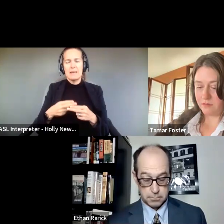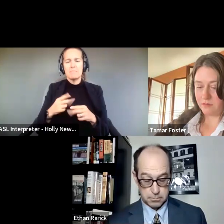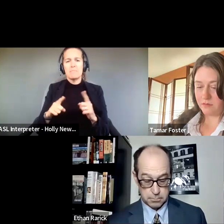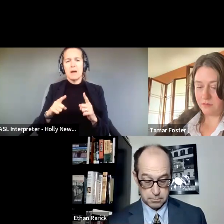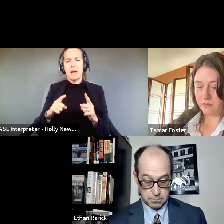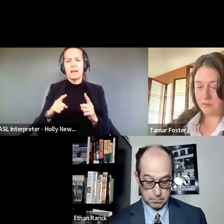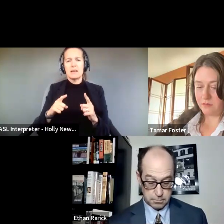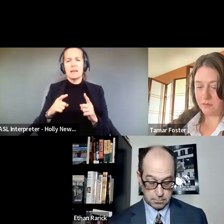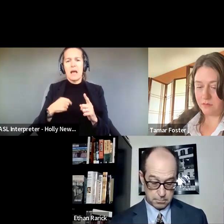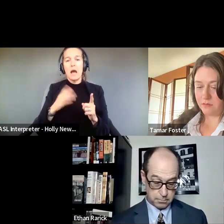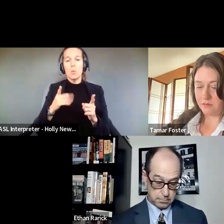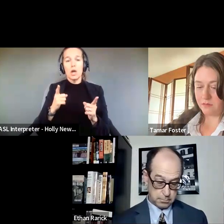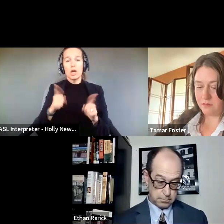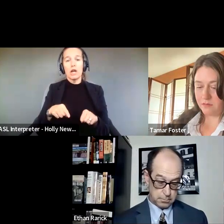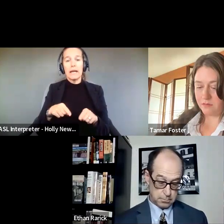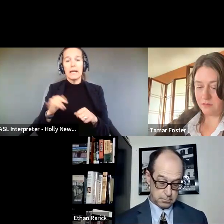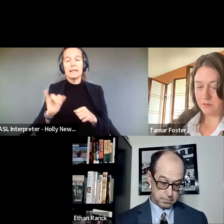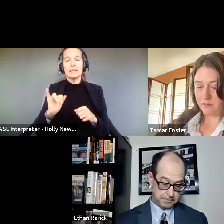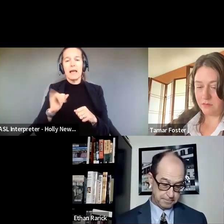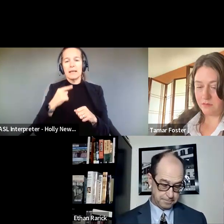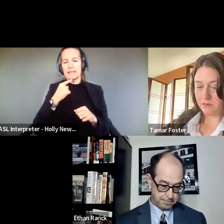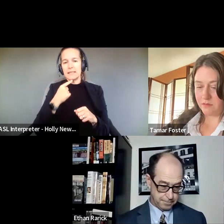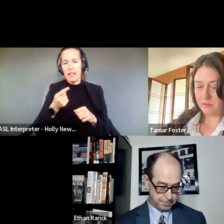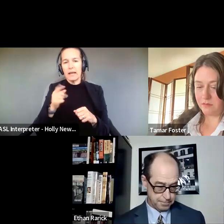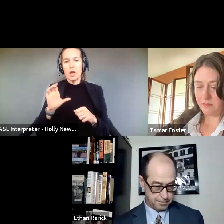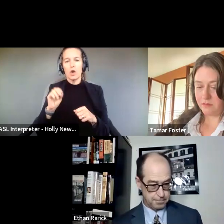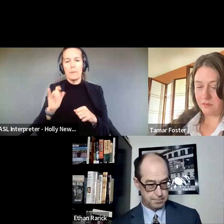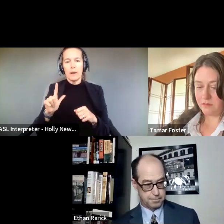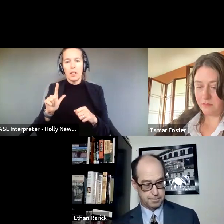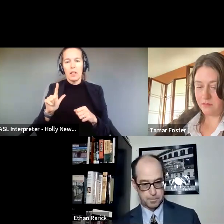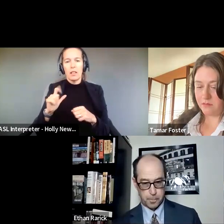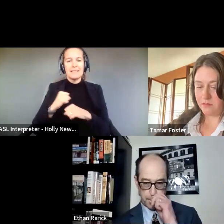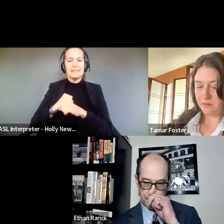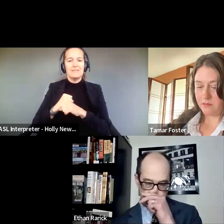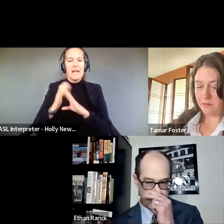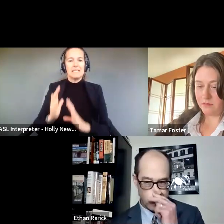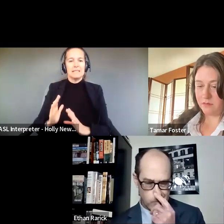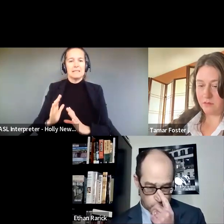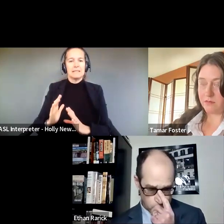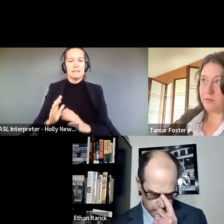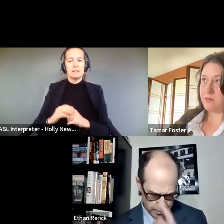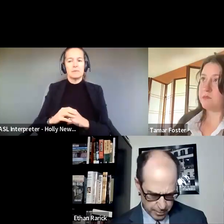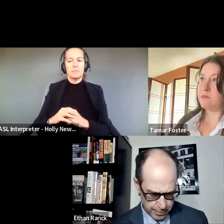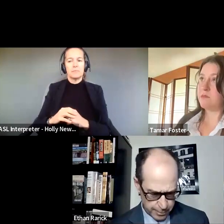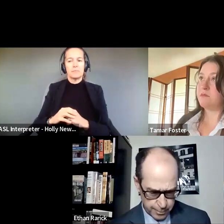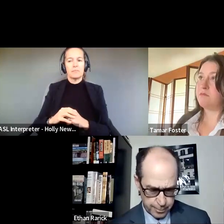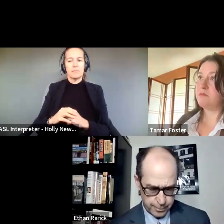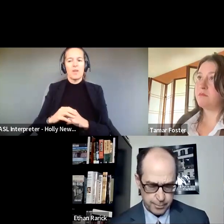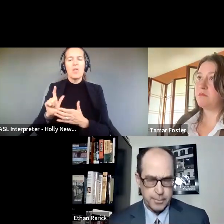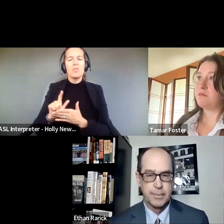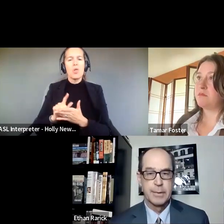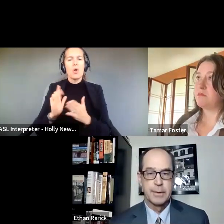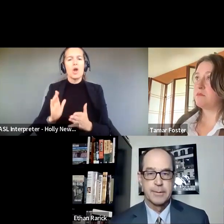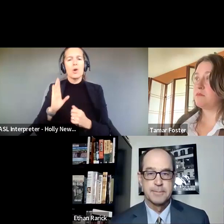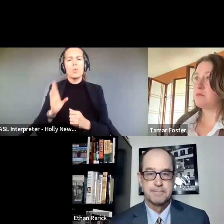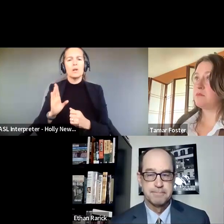I would agree that it's like telling a criminal defendant that the lawyer is going to stand